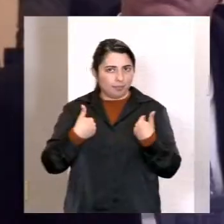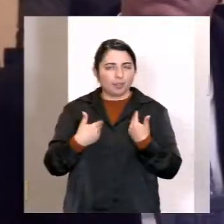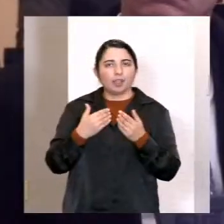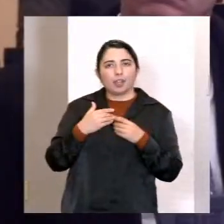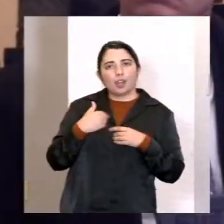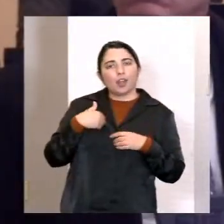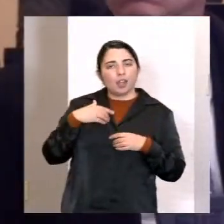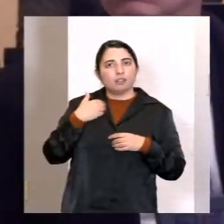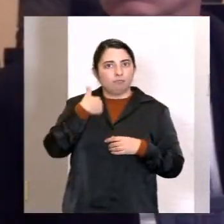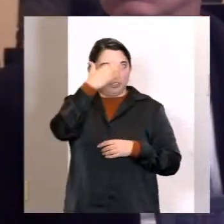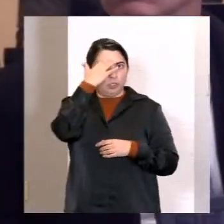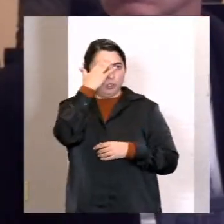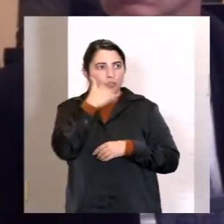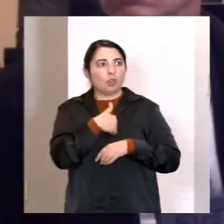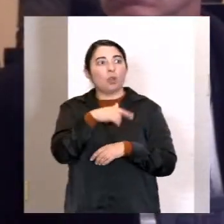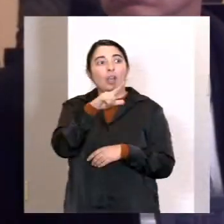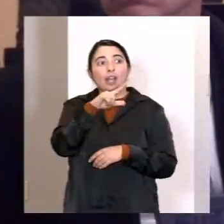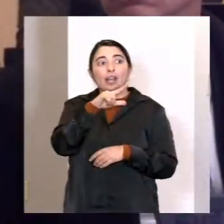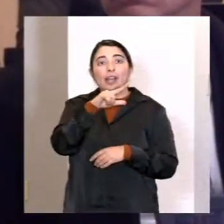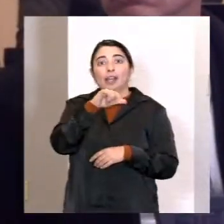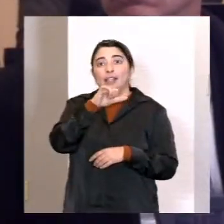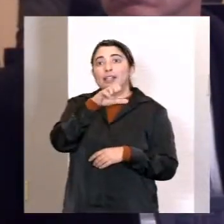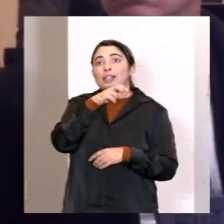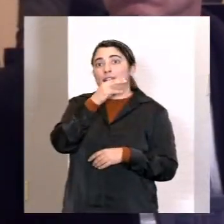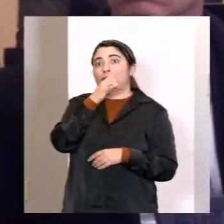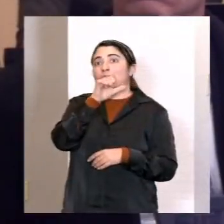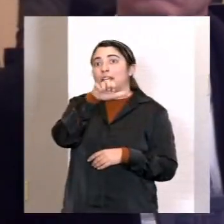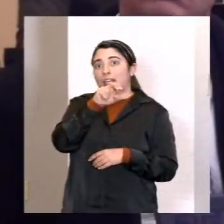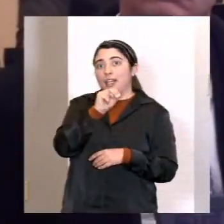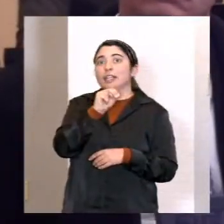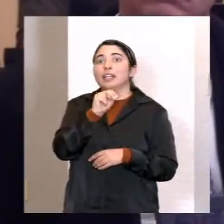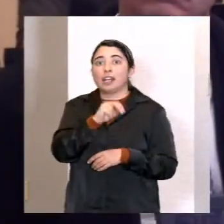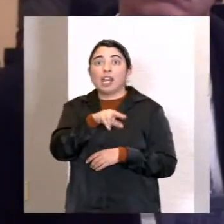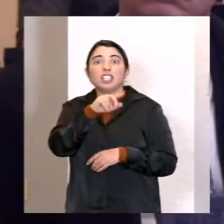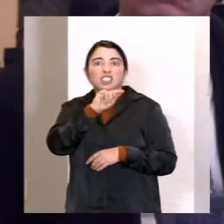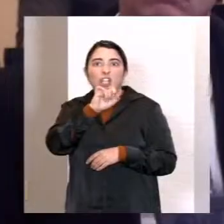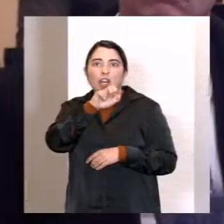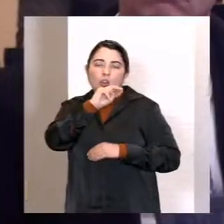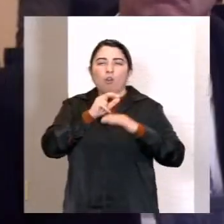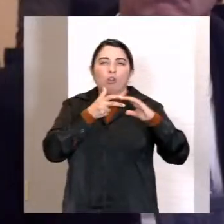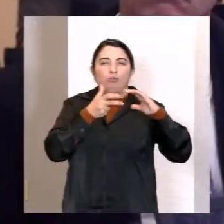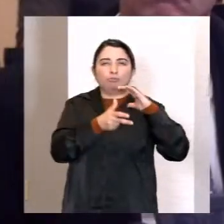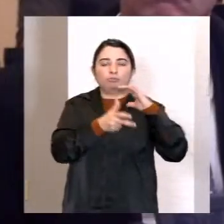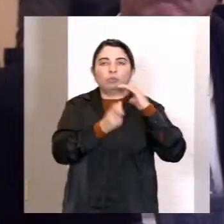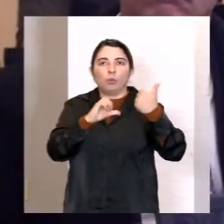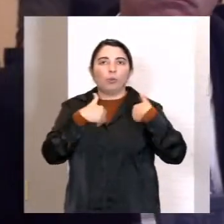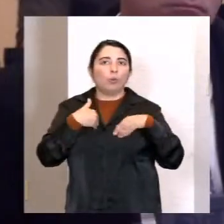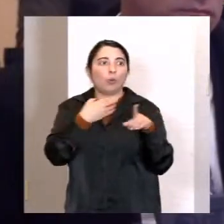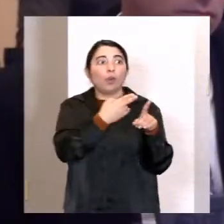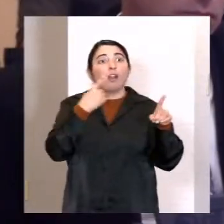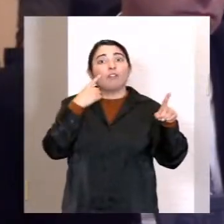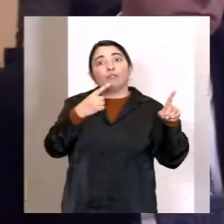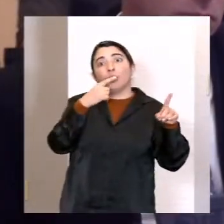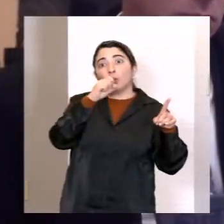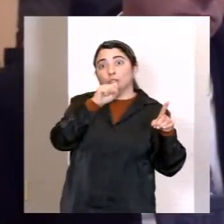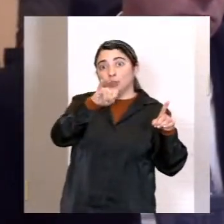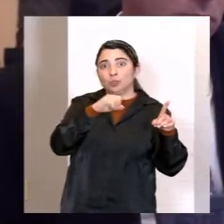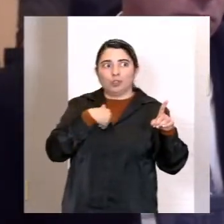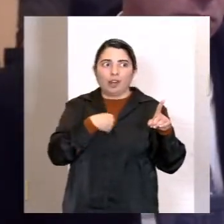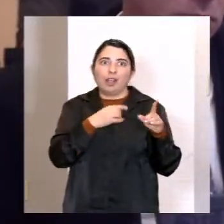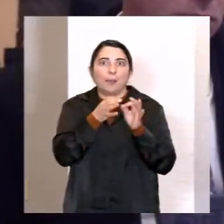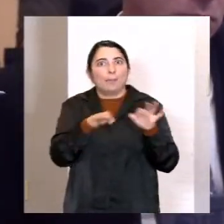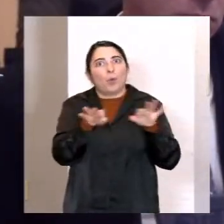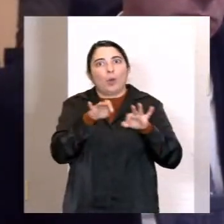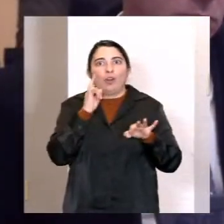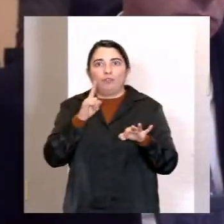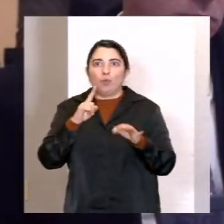with both the Lincoln Tunnel Helix and the outer bridge crossings to Staten Island. They're vital between New Jersey and New York. I'm really looking forward to that as